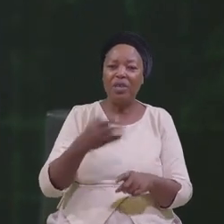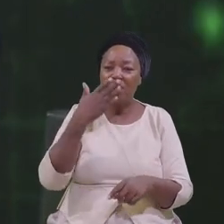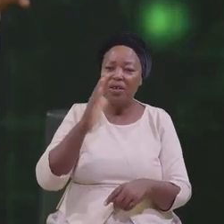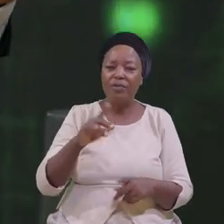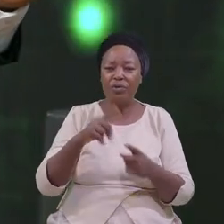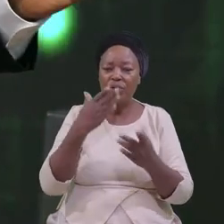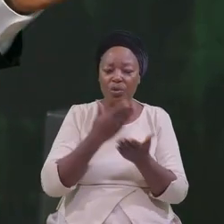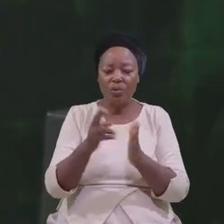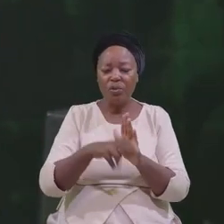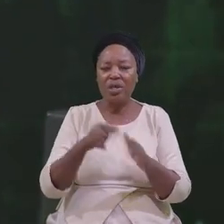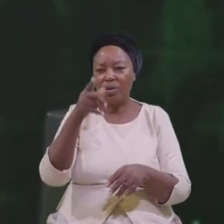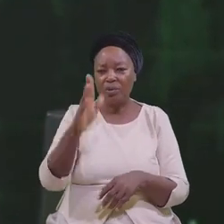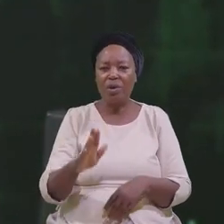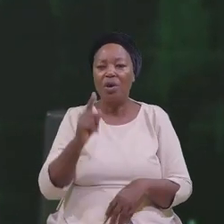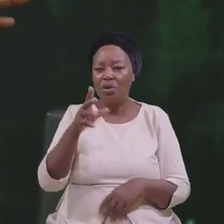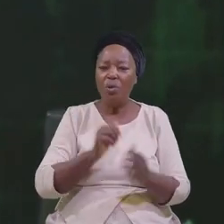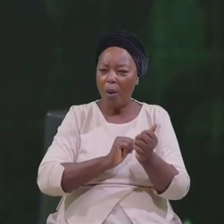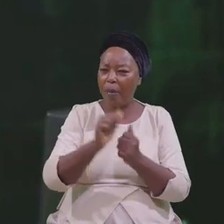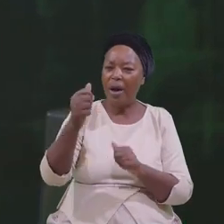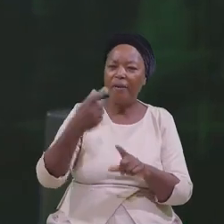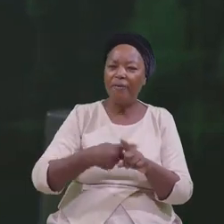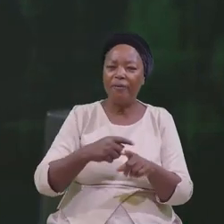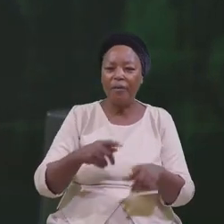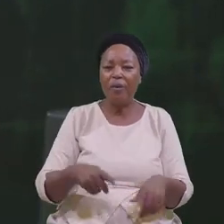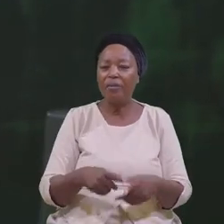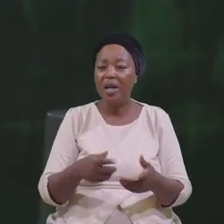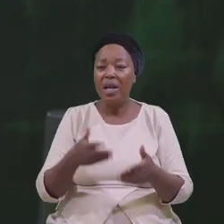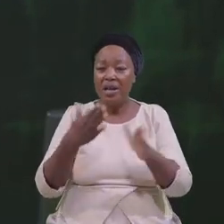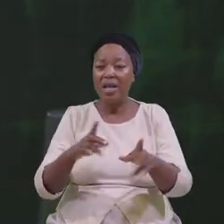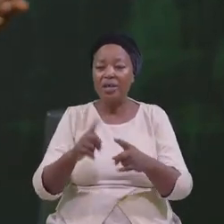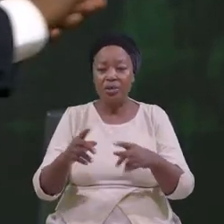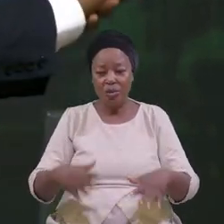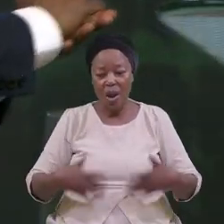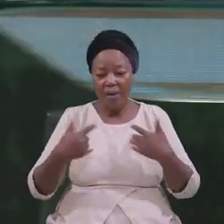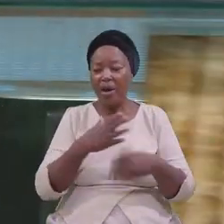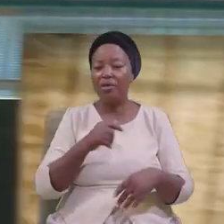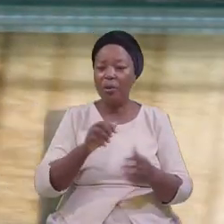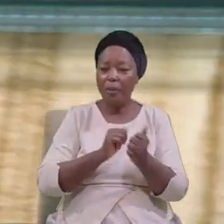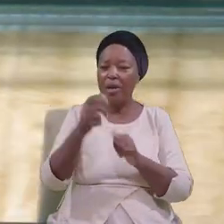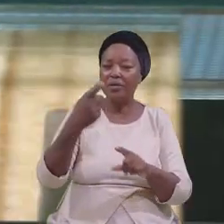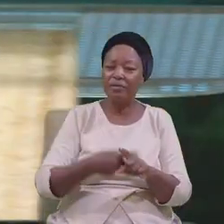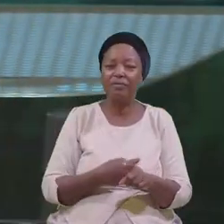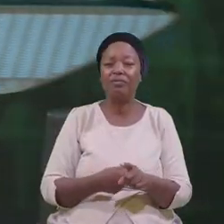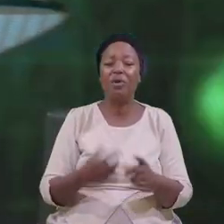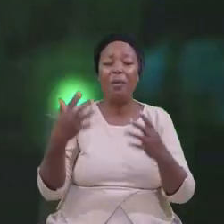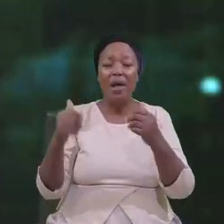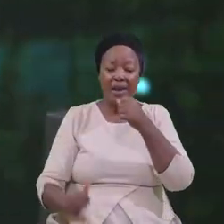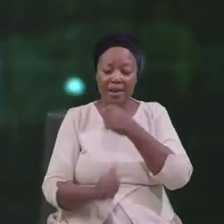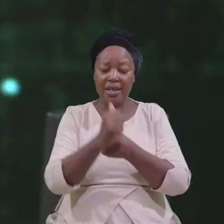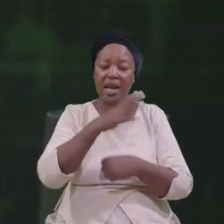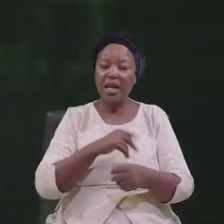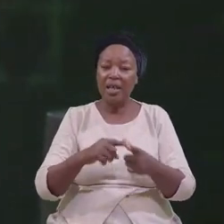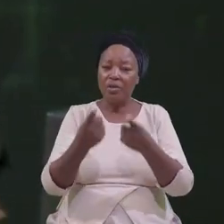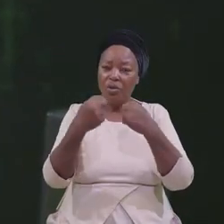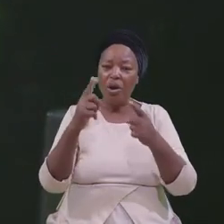God. You pass from all the dangers and you come to the very favor of